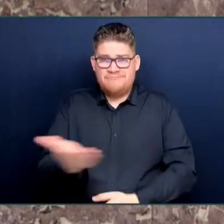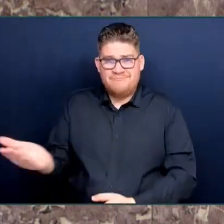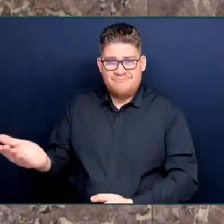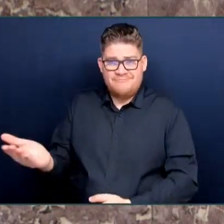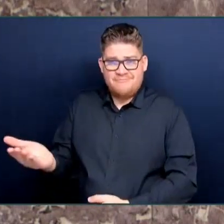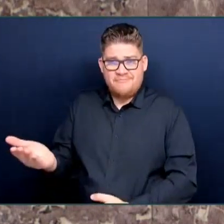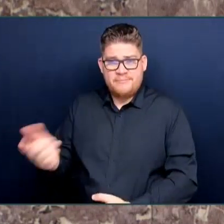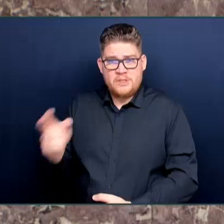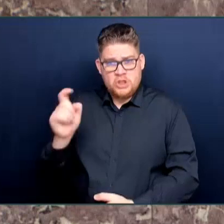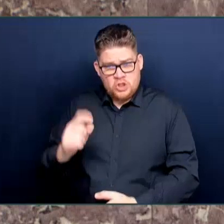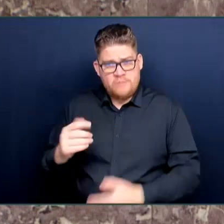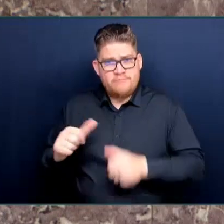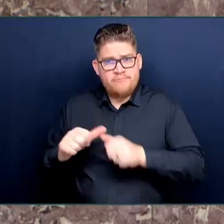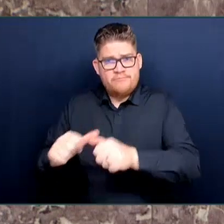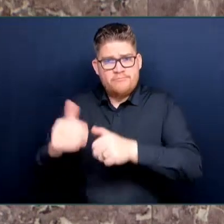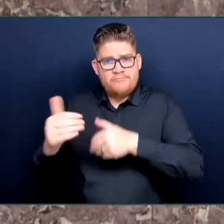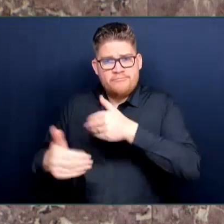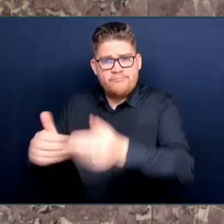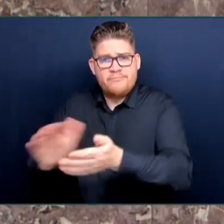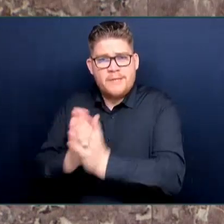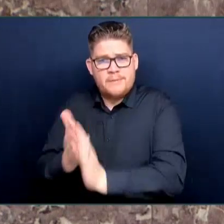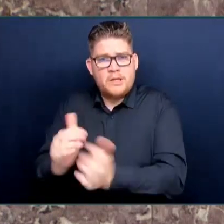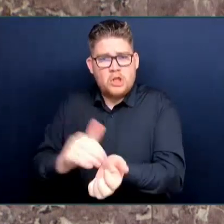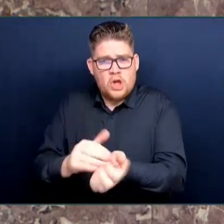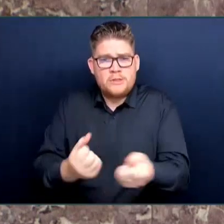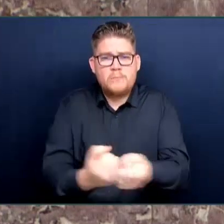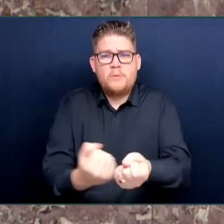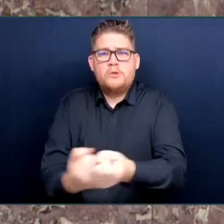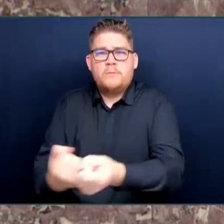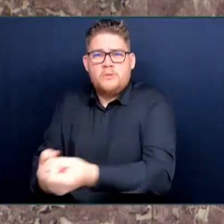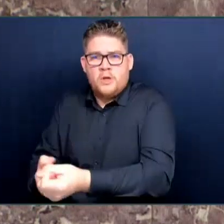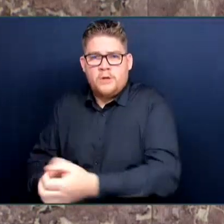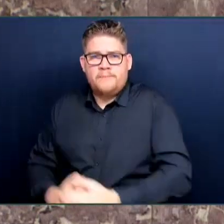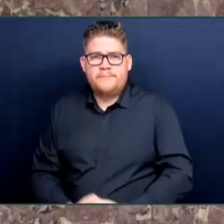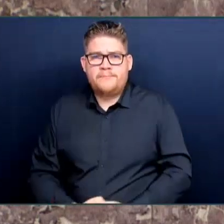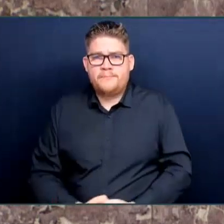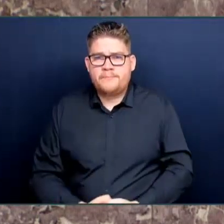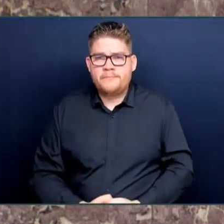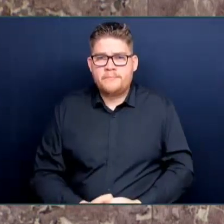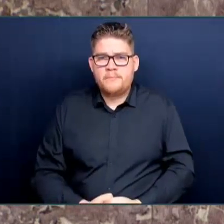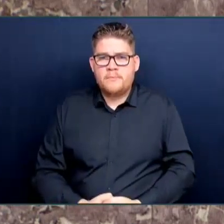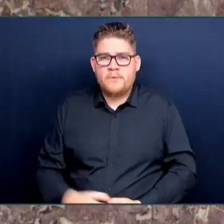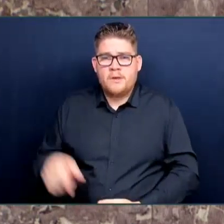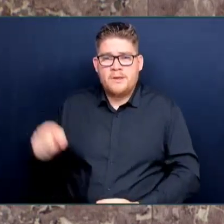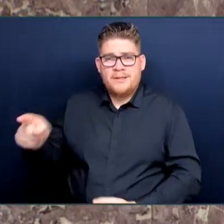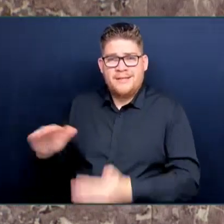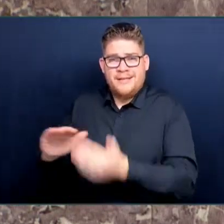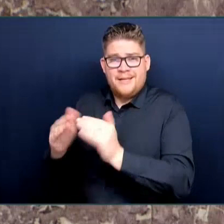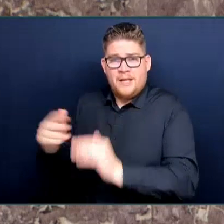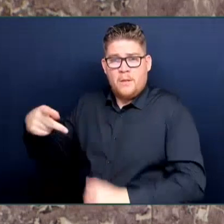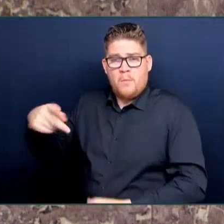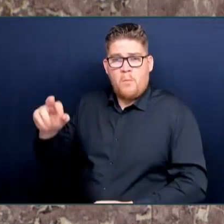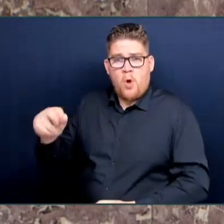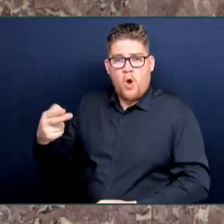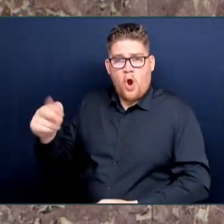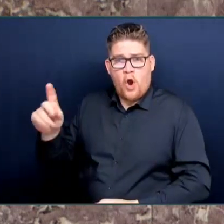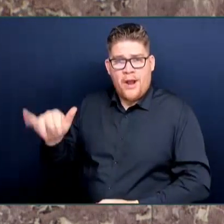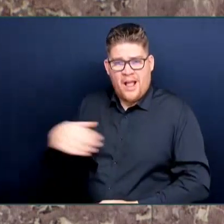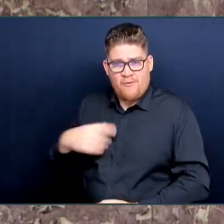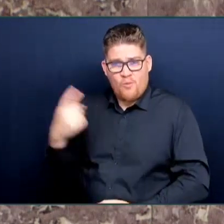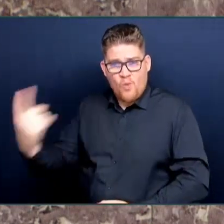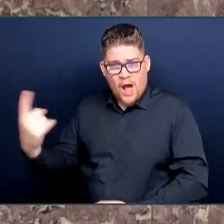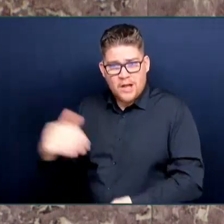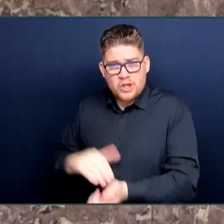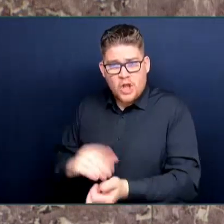The people of Port Hardy will soon be down to their last doctor in their emergency room of their hospital, Dr. Alex Nateros.